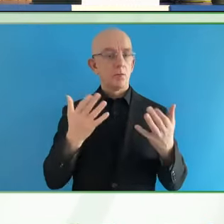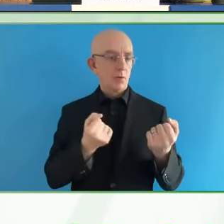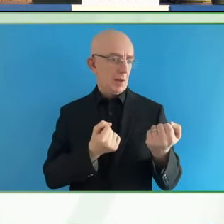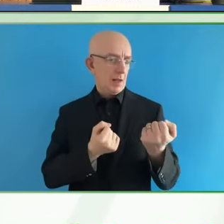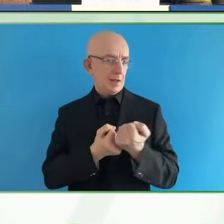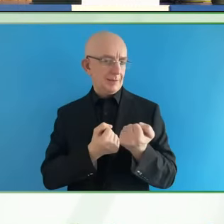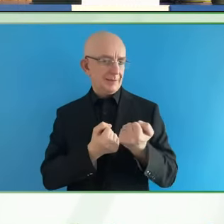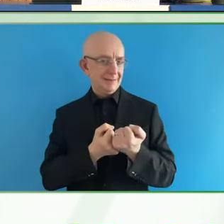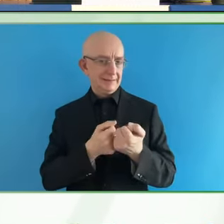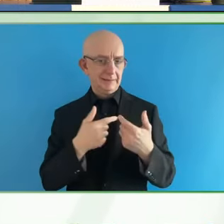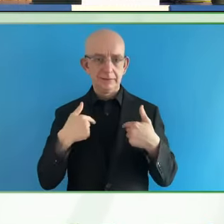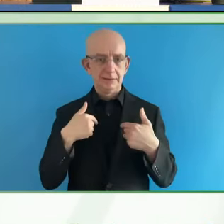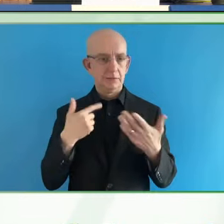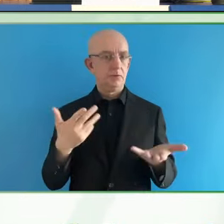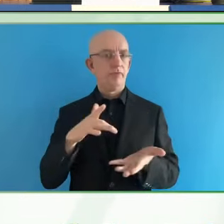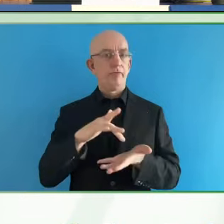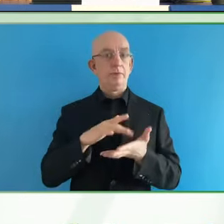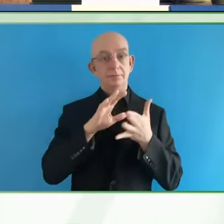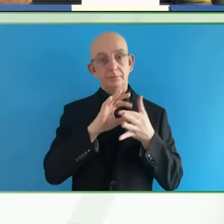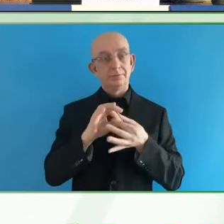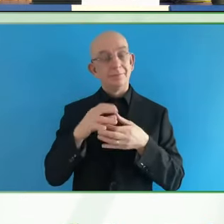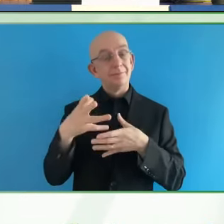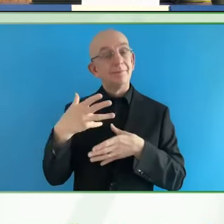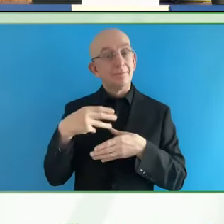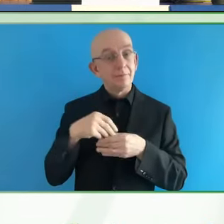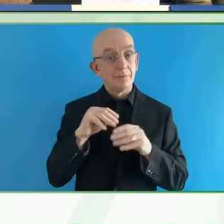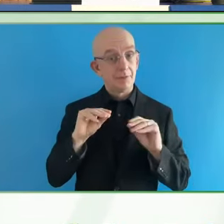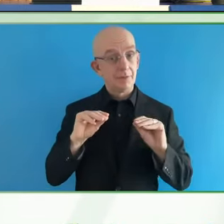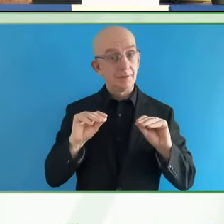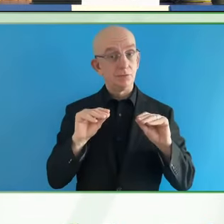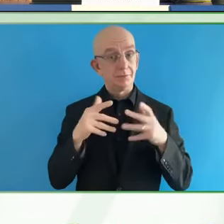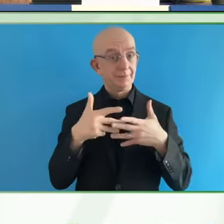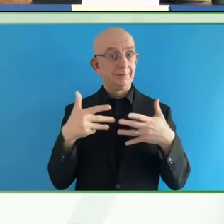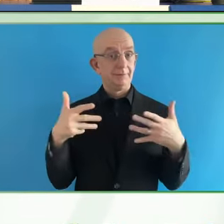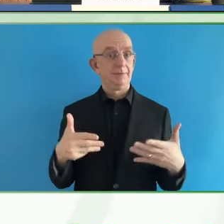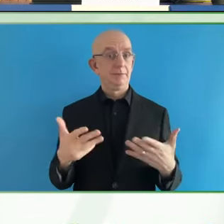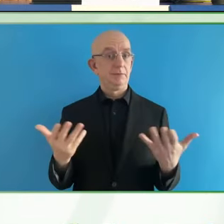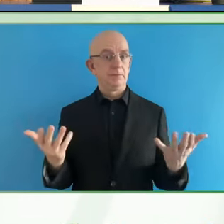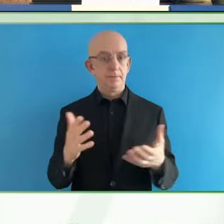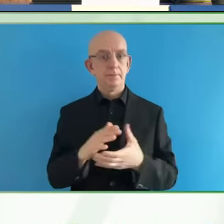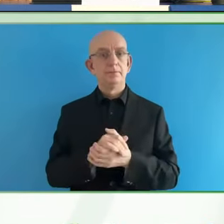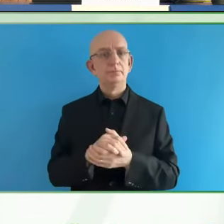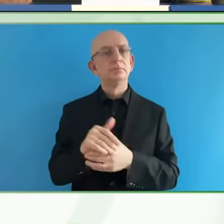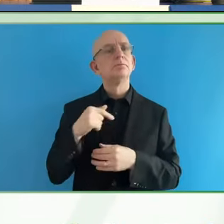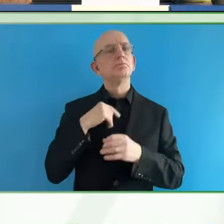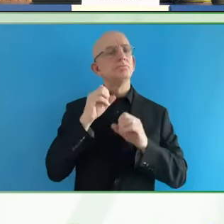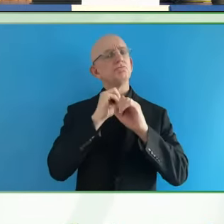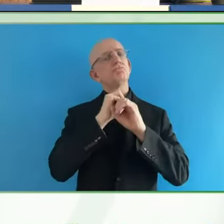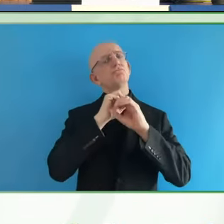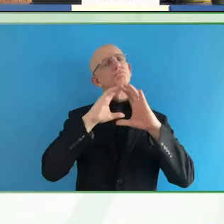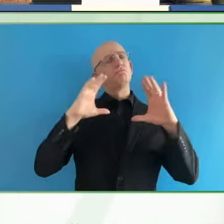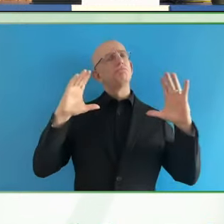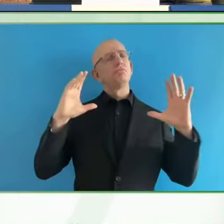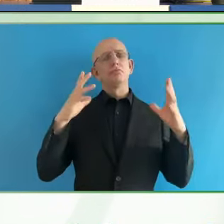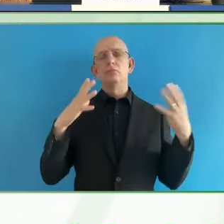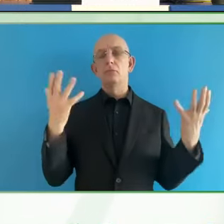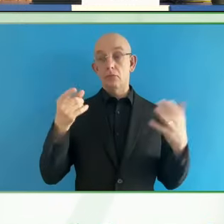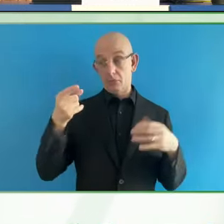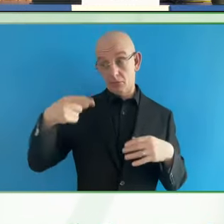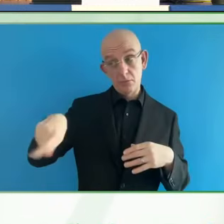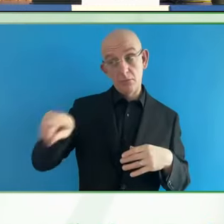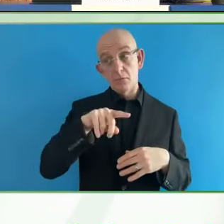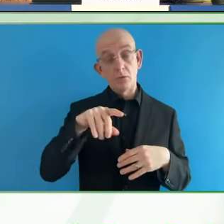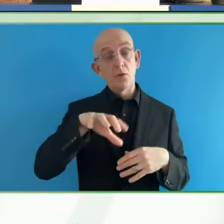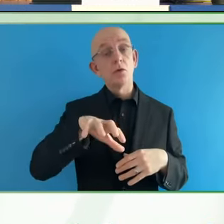that we want to have an inclusive education system that means that all learners of any age are provided with